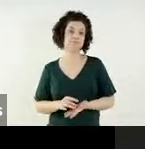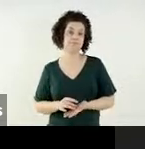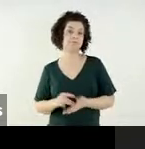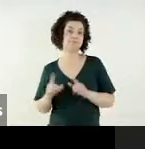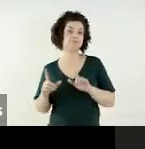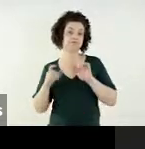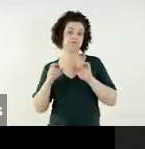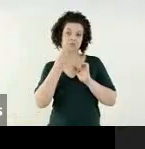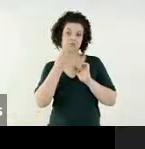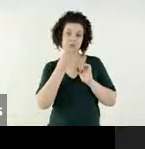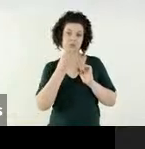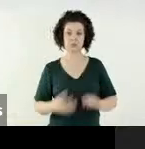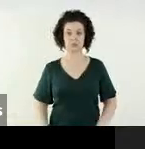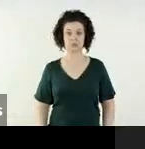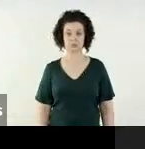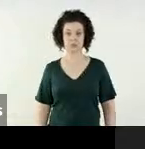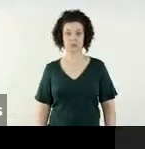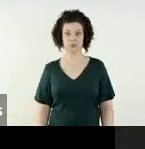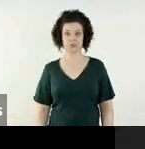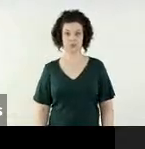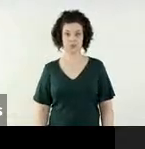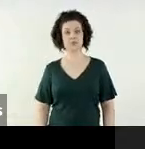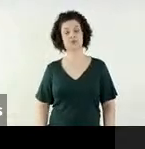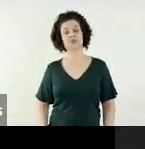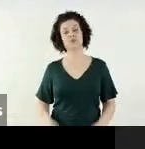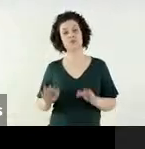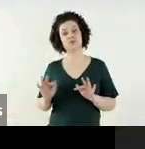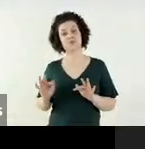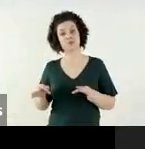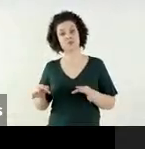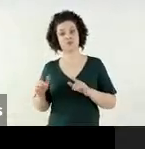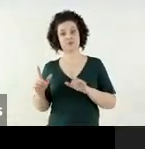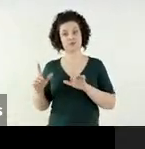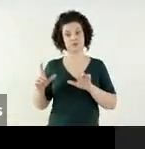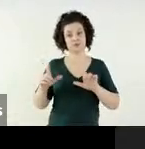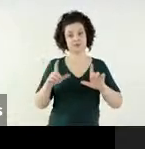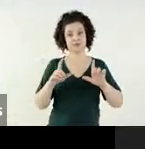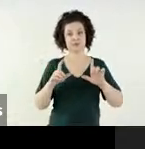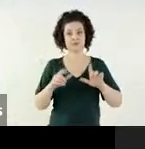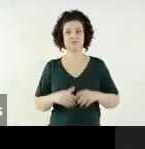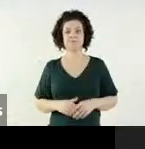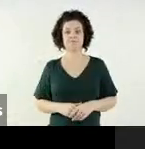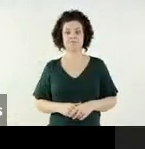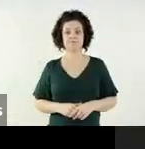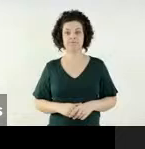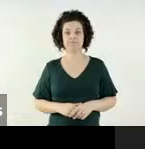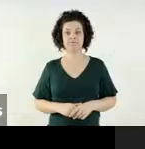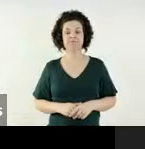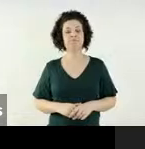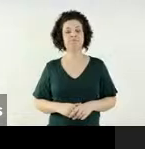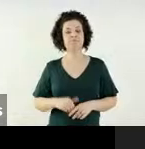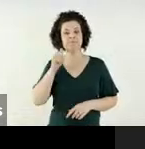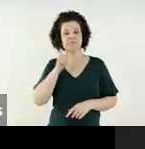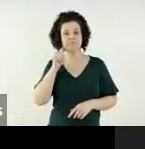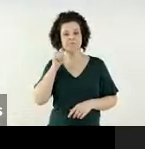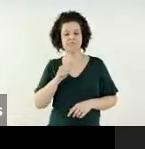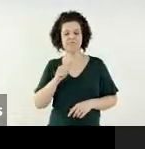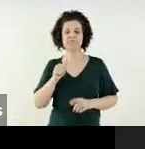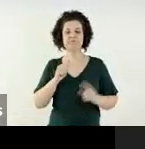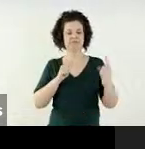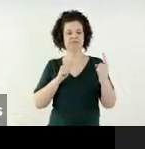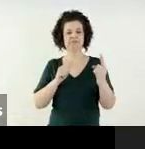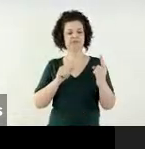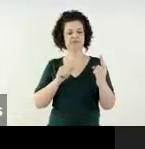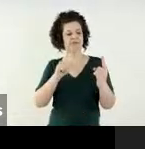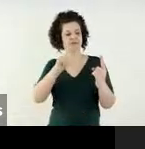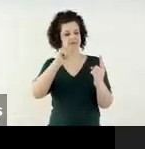I'd like to end on a series of photographs of women getting haircuts, a ritual of sorts, which was often performed